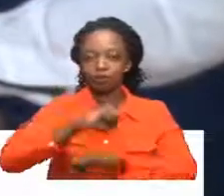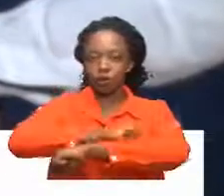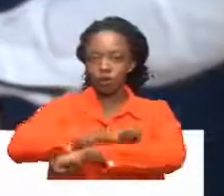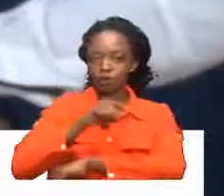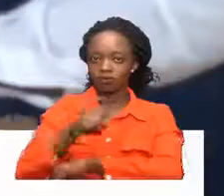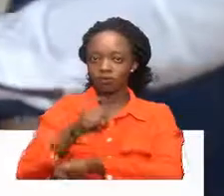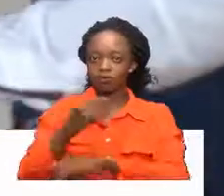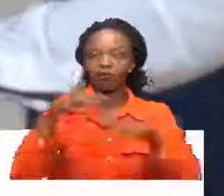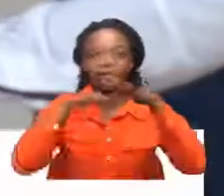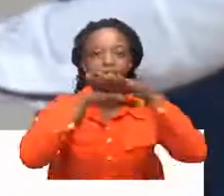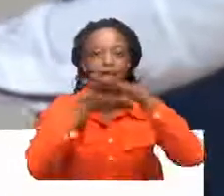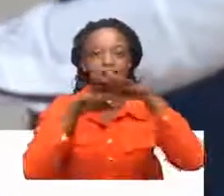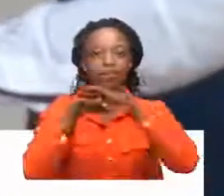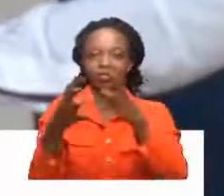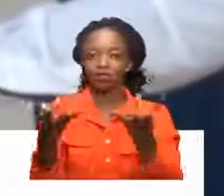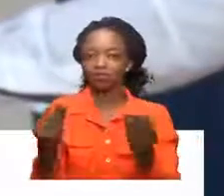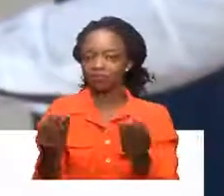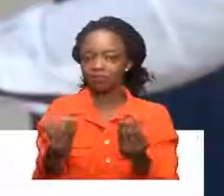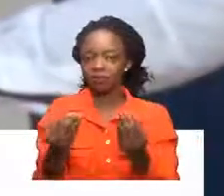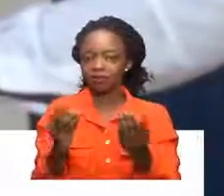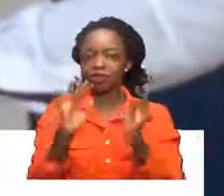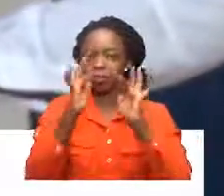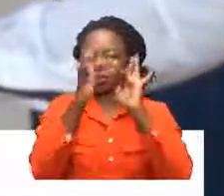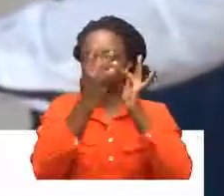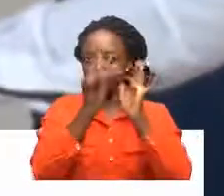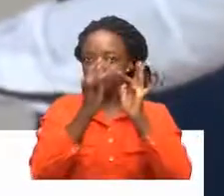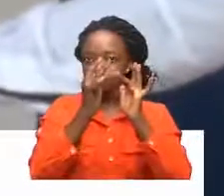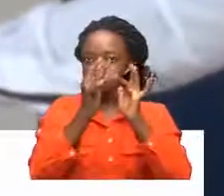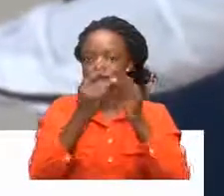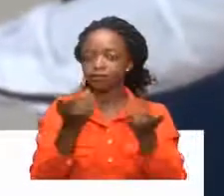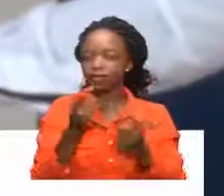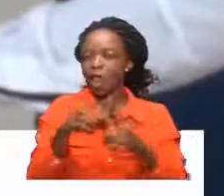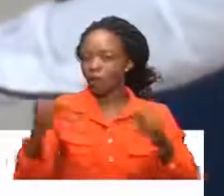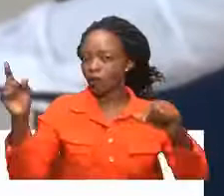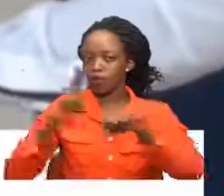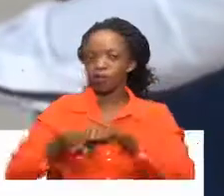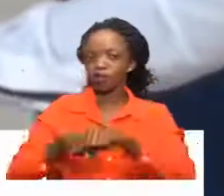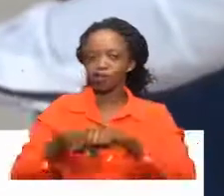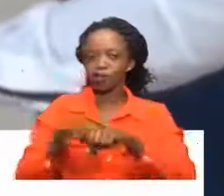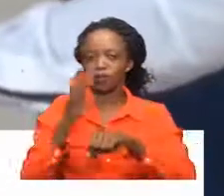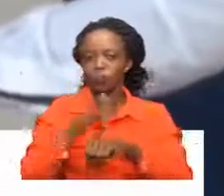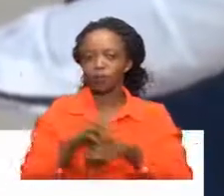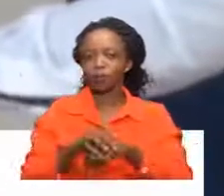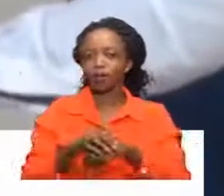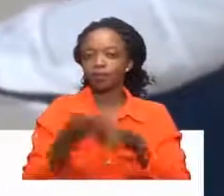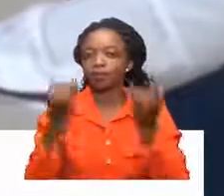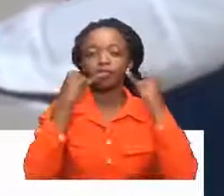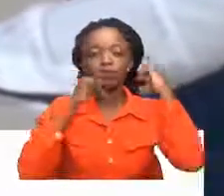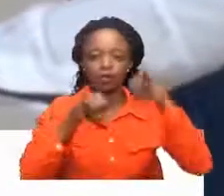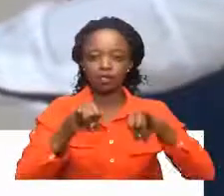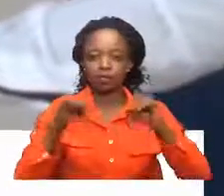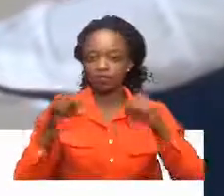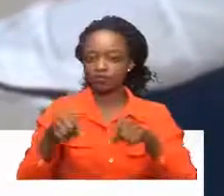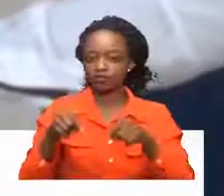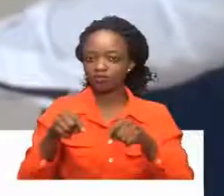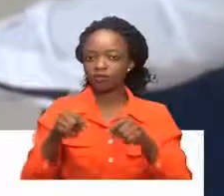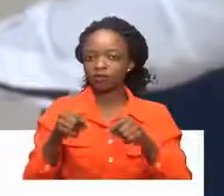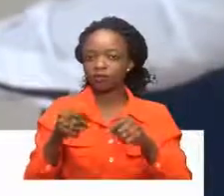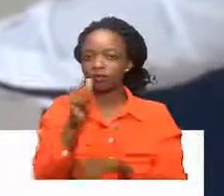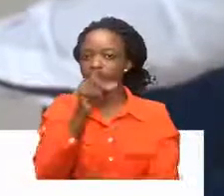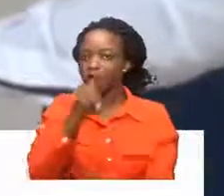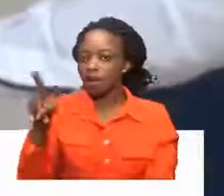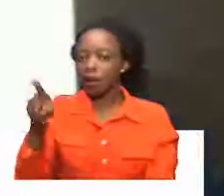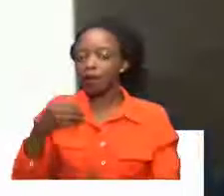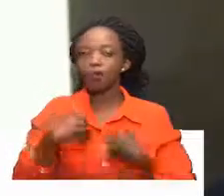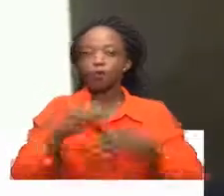access the school website, you log on to the school website, and it takes a lot of time to know the information. You know? So basically the app has all